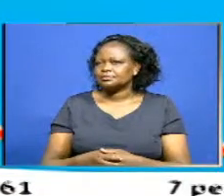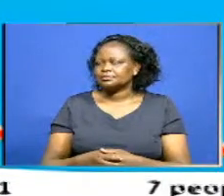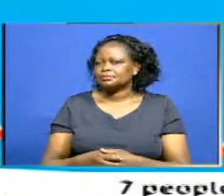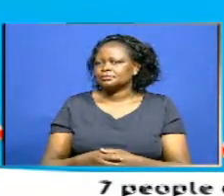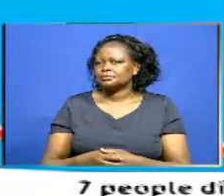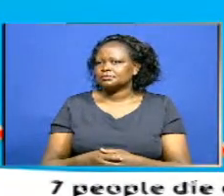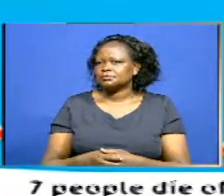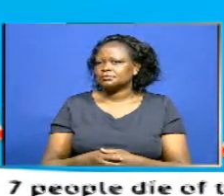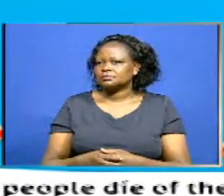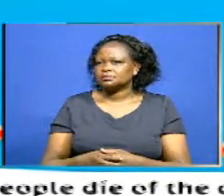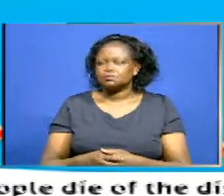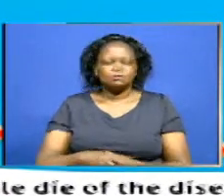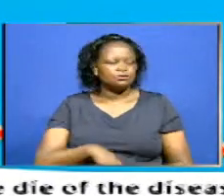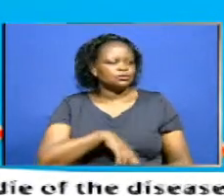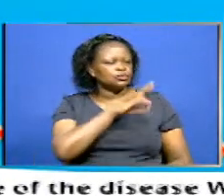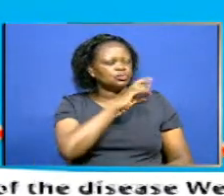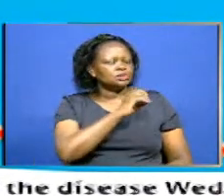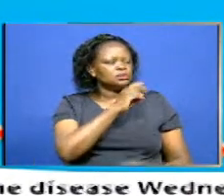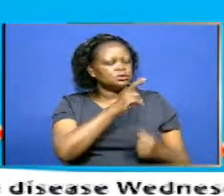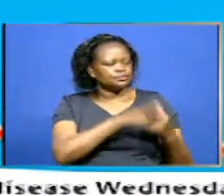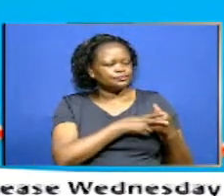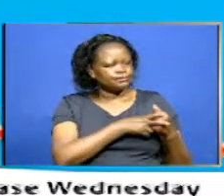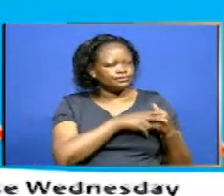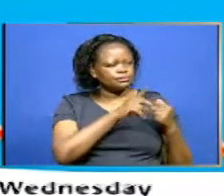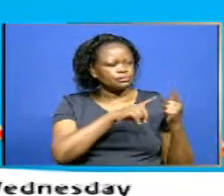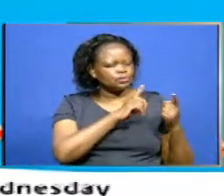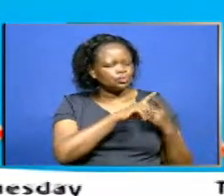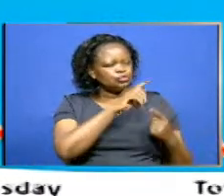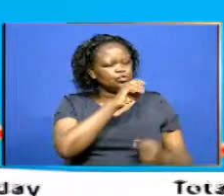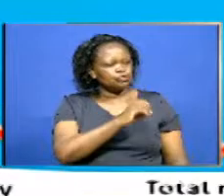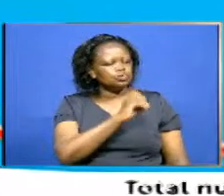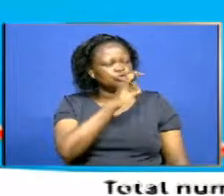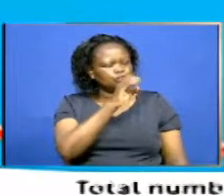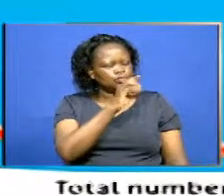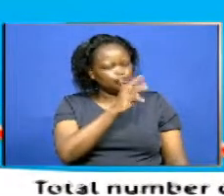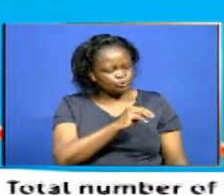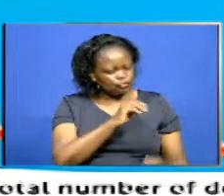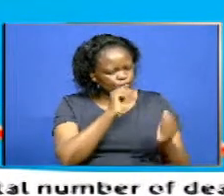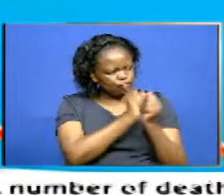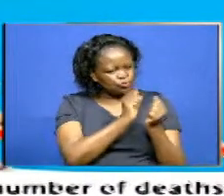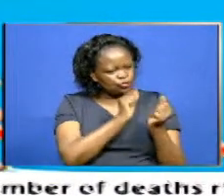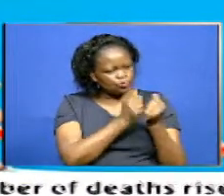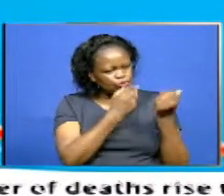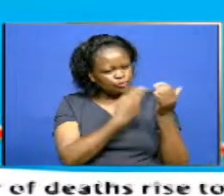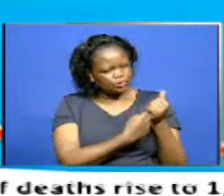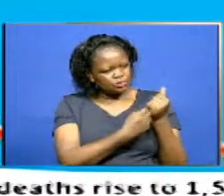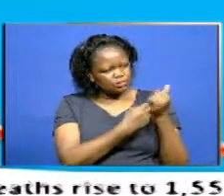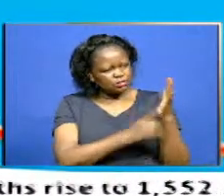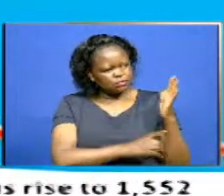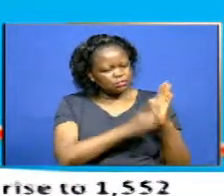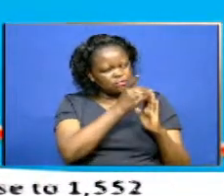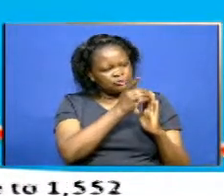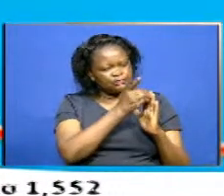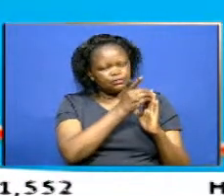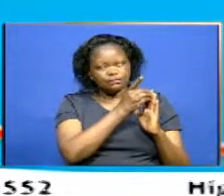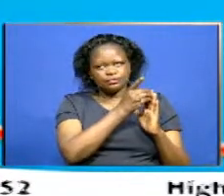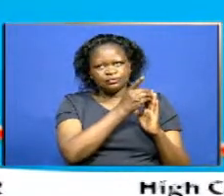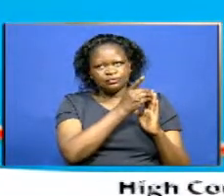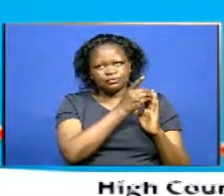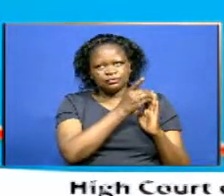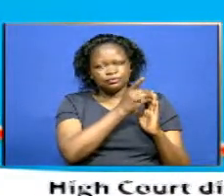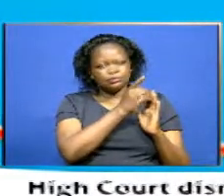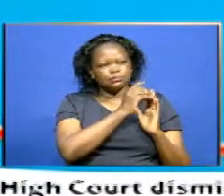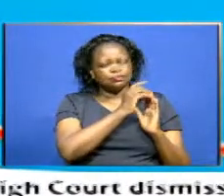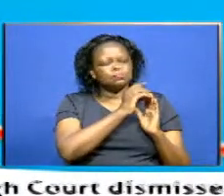You see, in 2017, when Oxfam, together with its partners, developed the urban